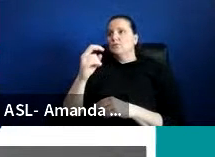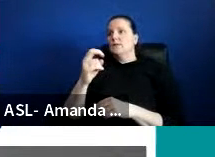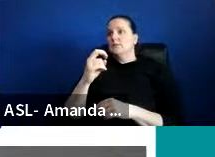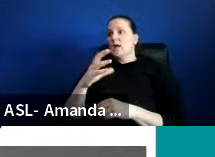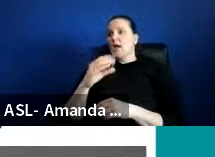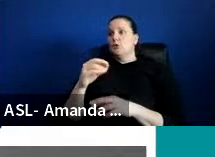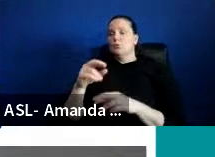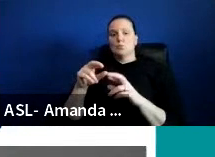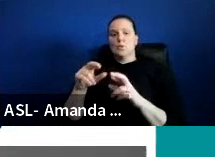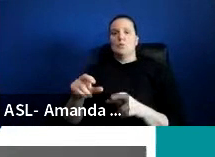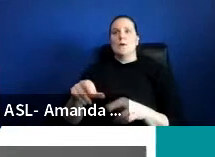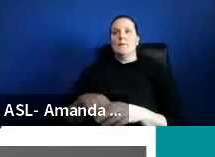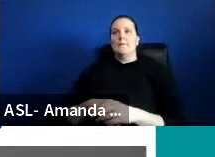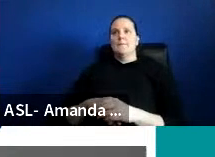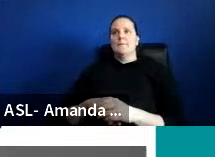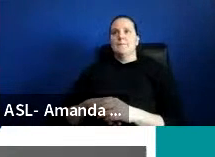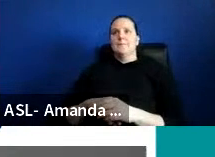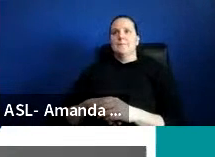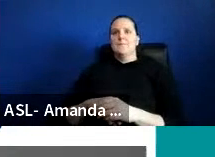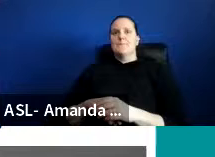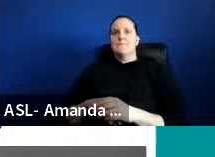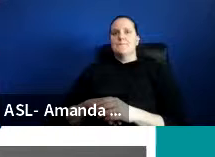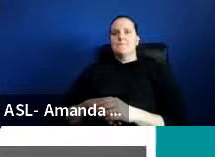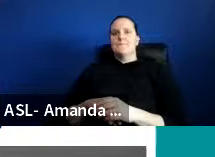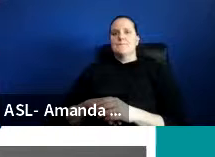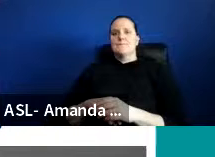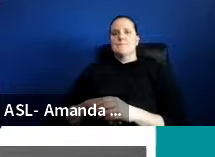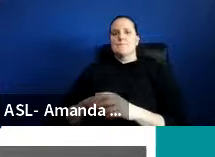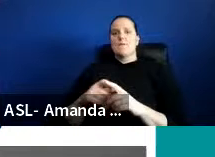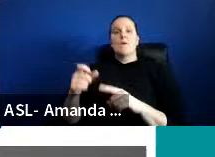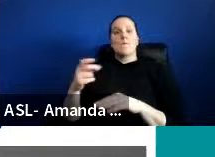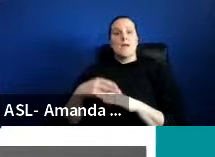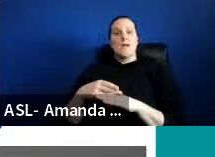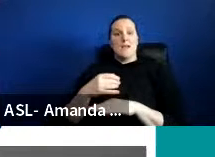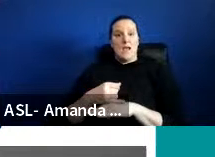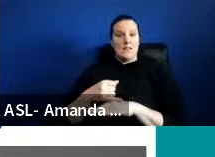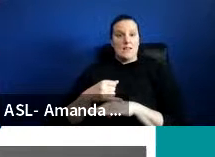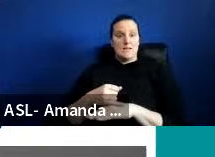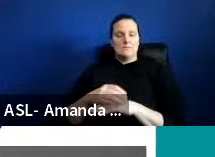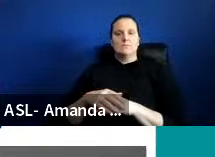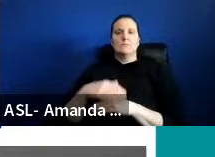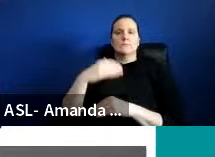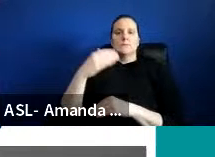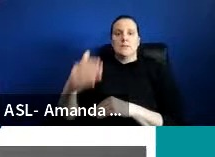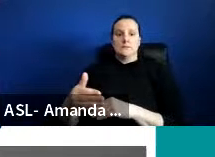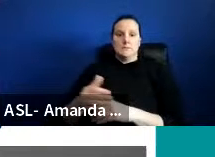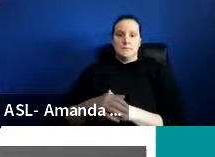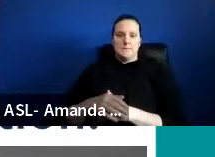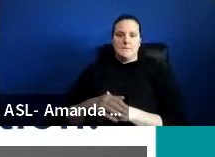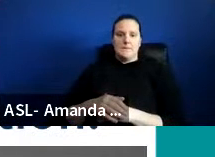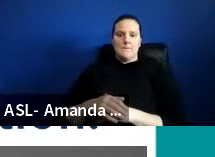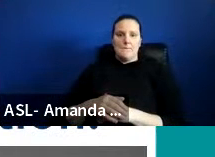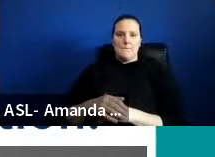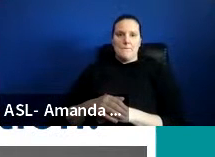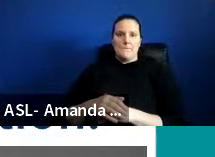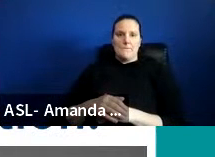as the roadway. Looking at it from Hayden Island. Next slide.